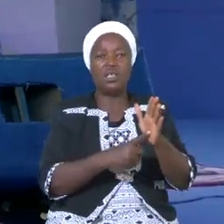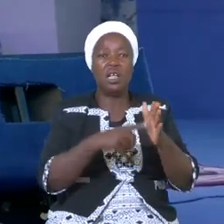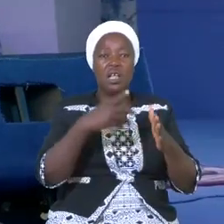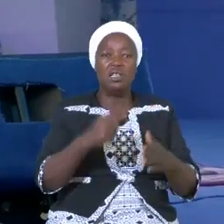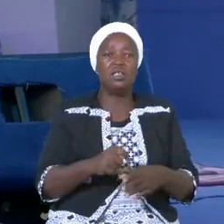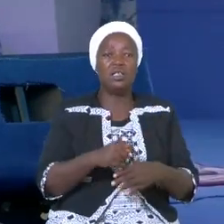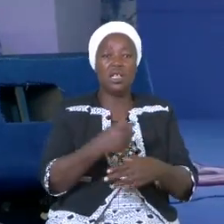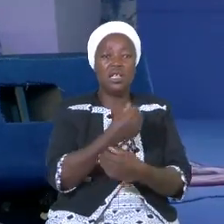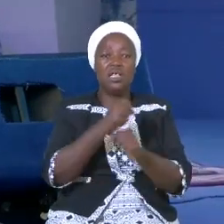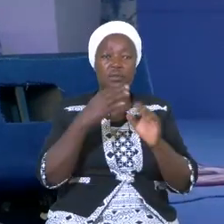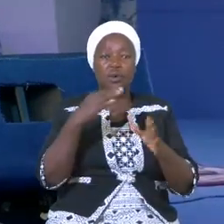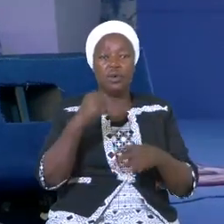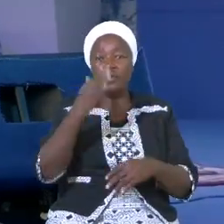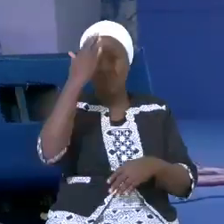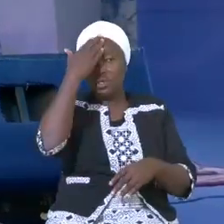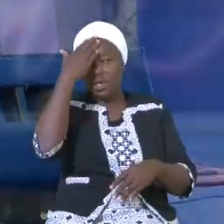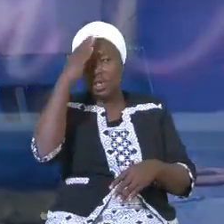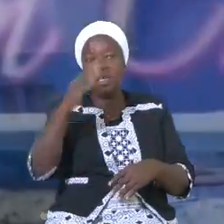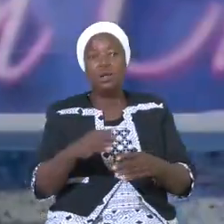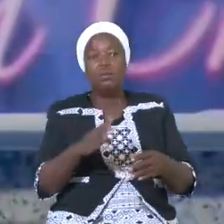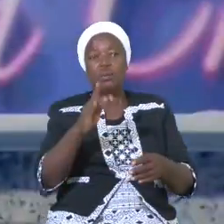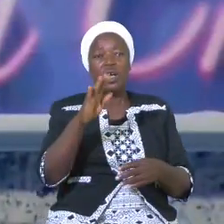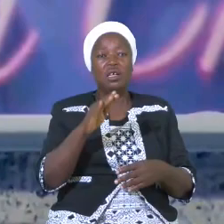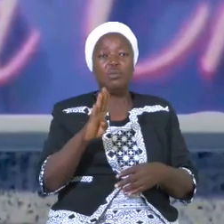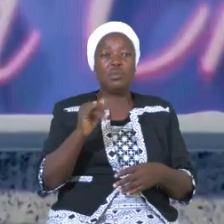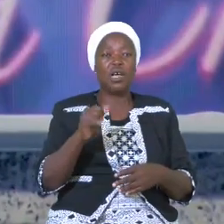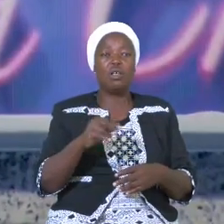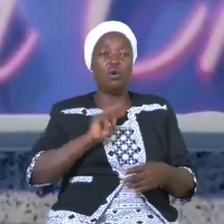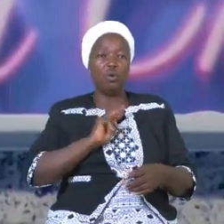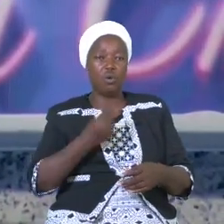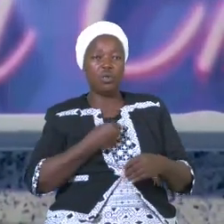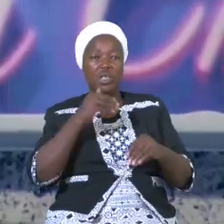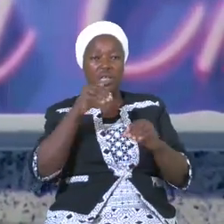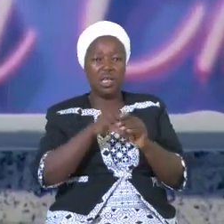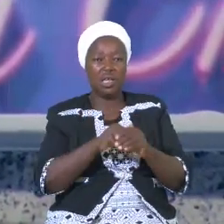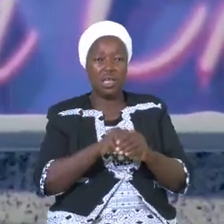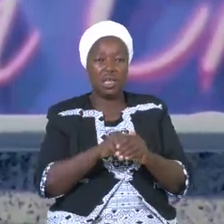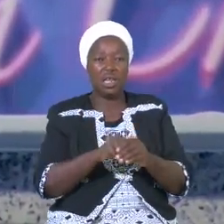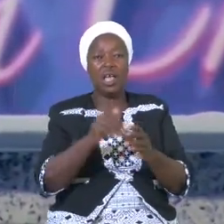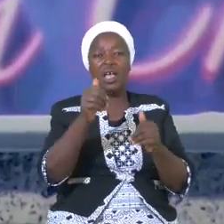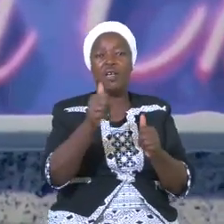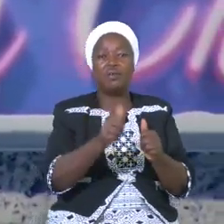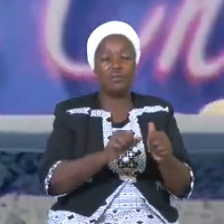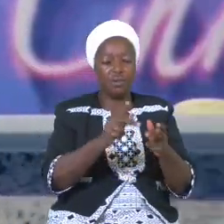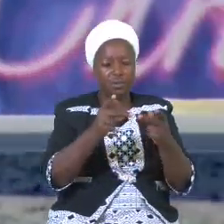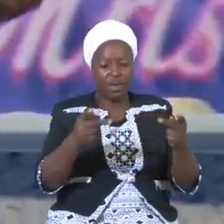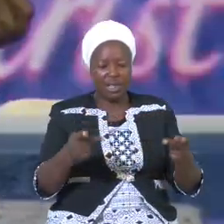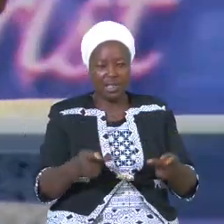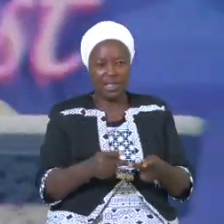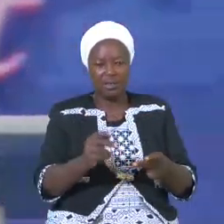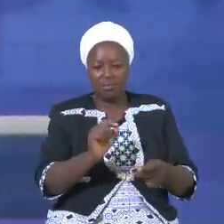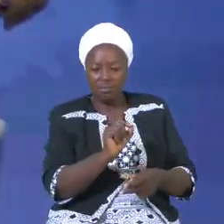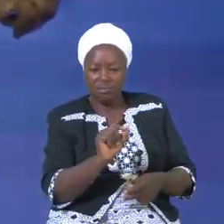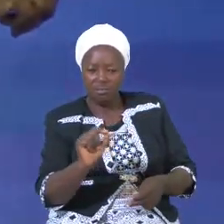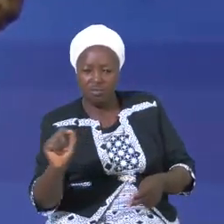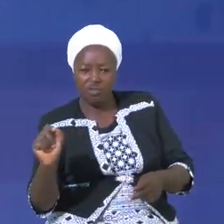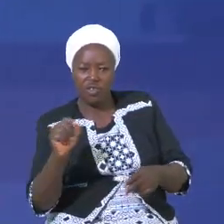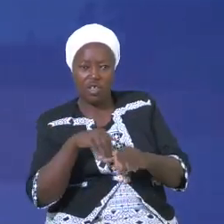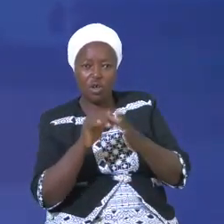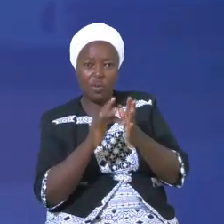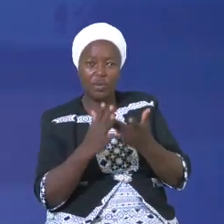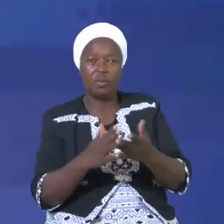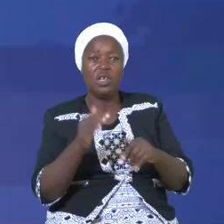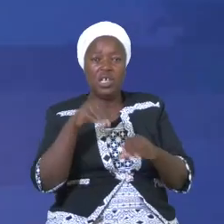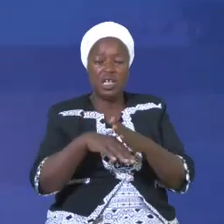his knowledge by us in every place underline those words in every